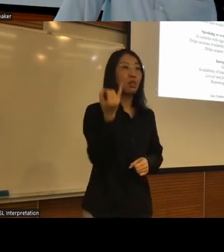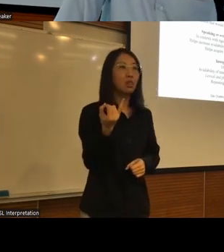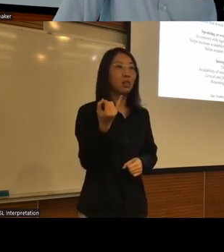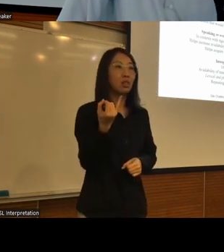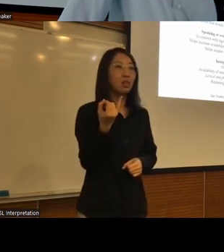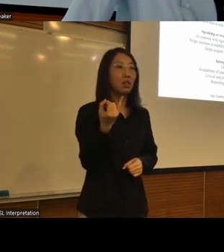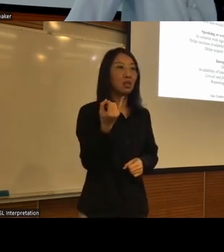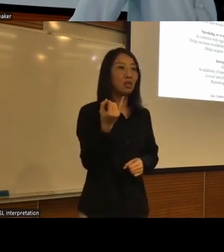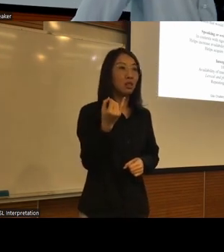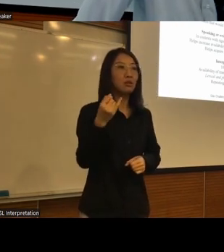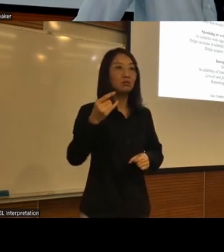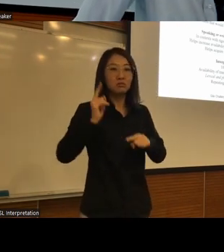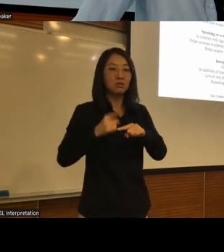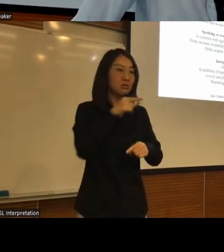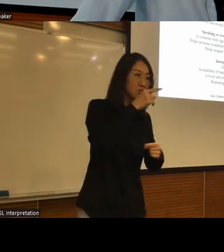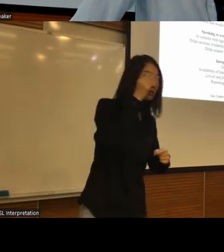Not the same thing.